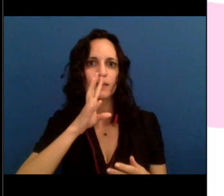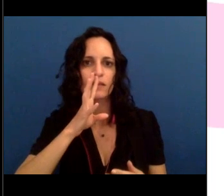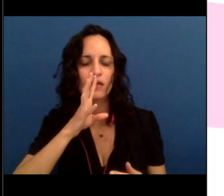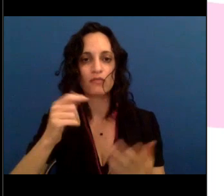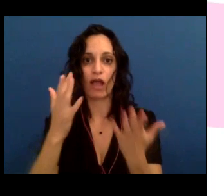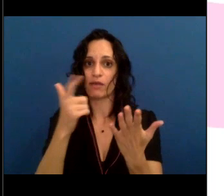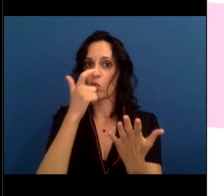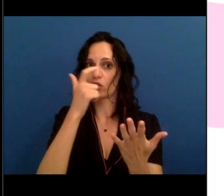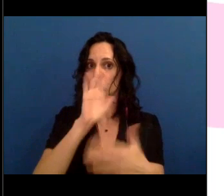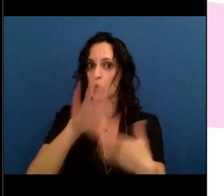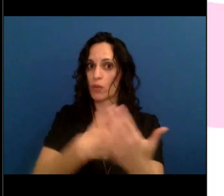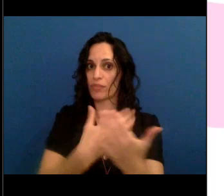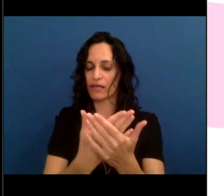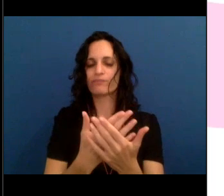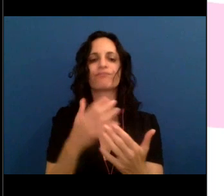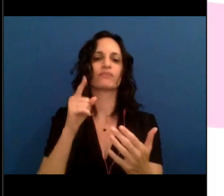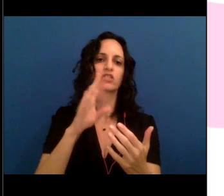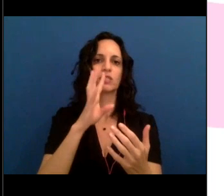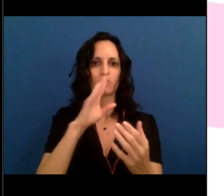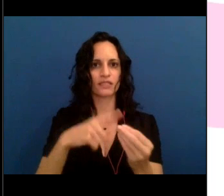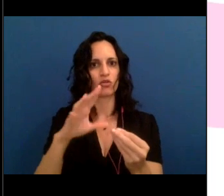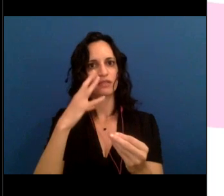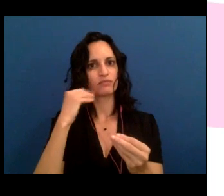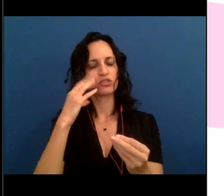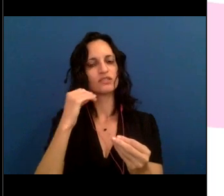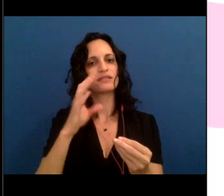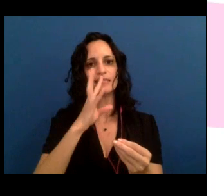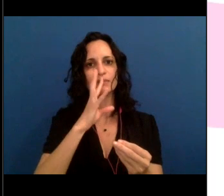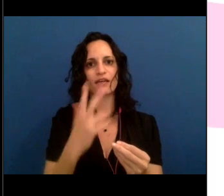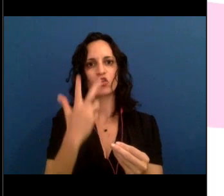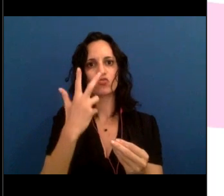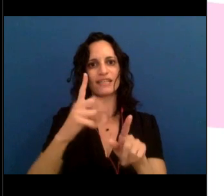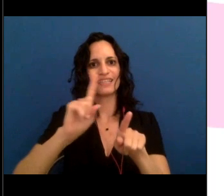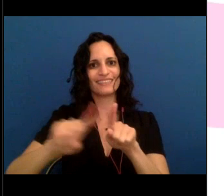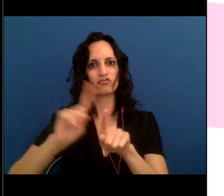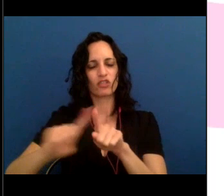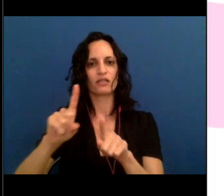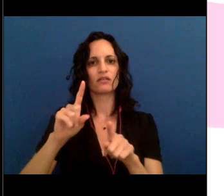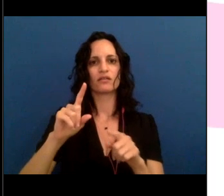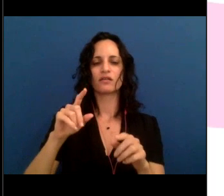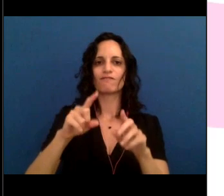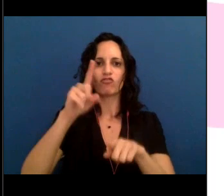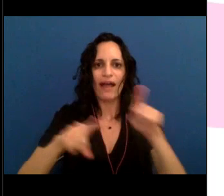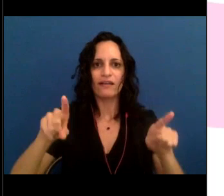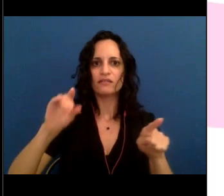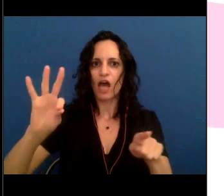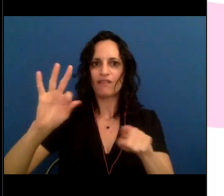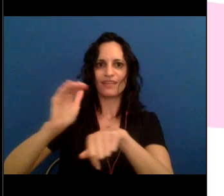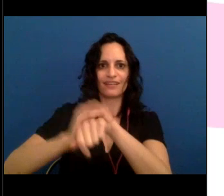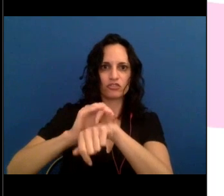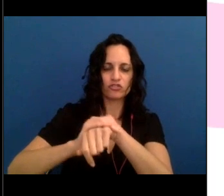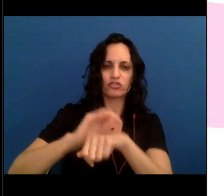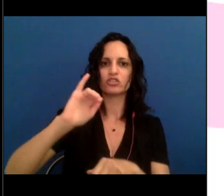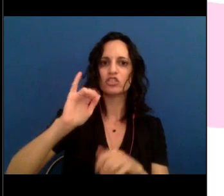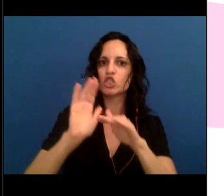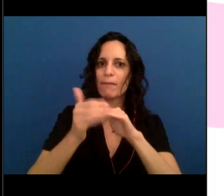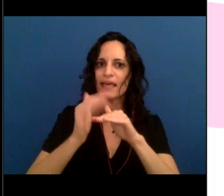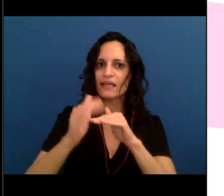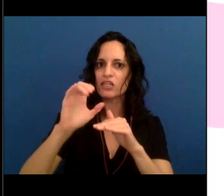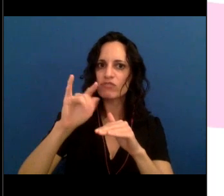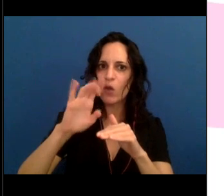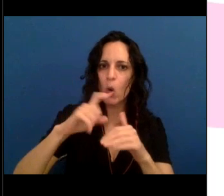her experiences speaking 3 different varieties of what she calls English, which might be called a Jamaican Creole English, an African